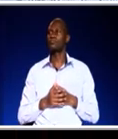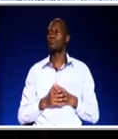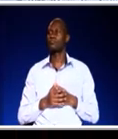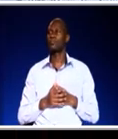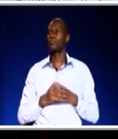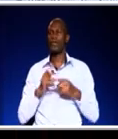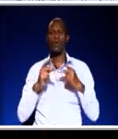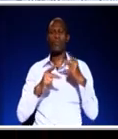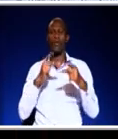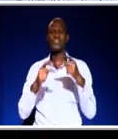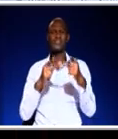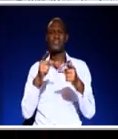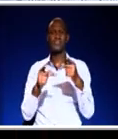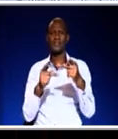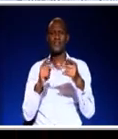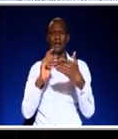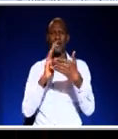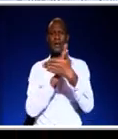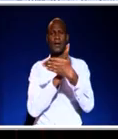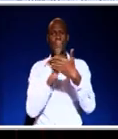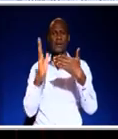the process of partition.